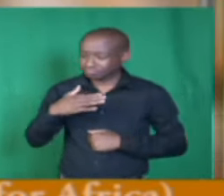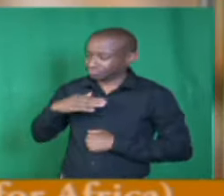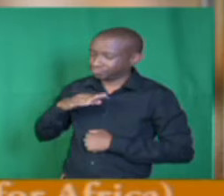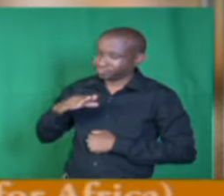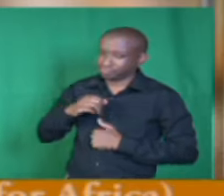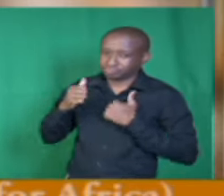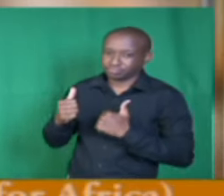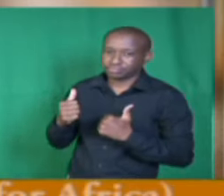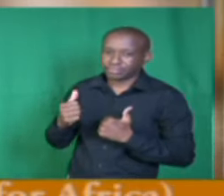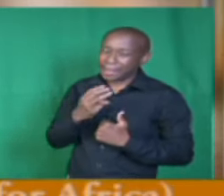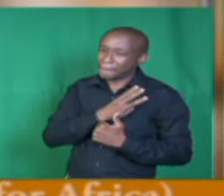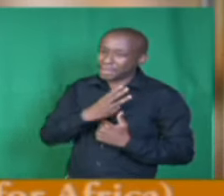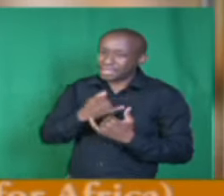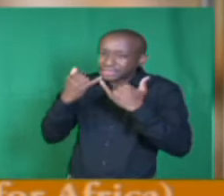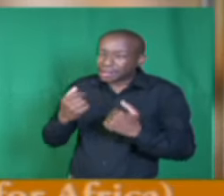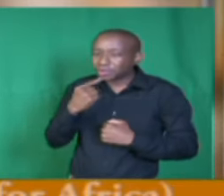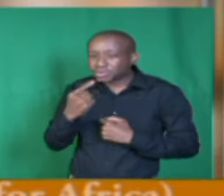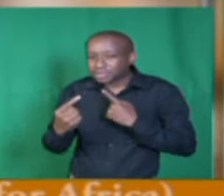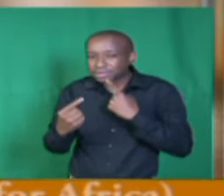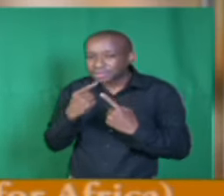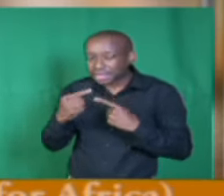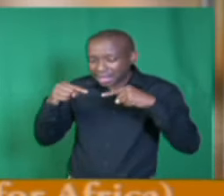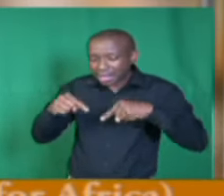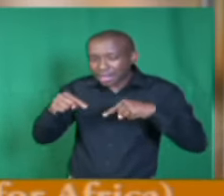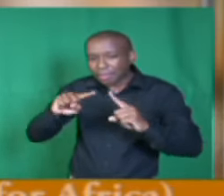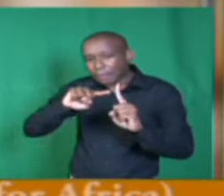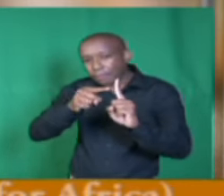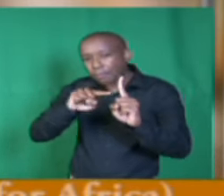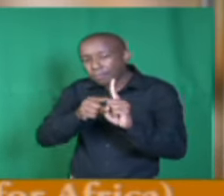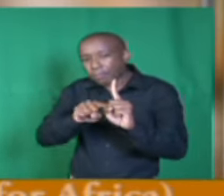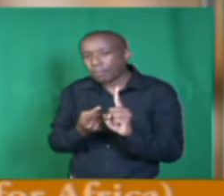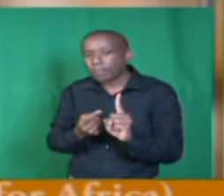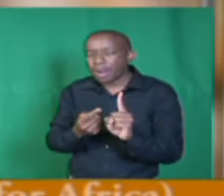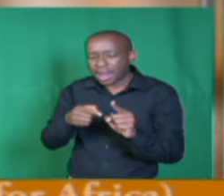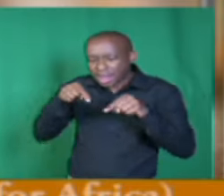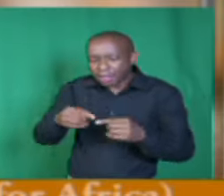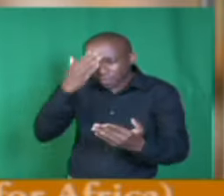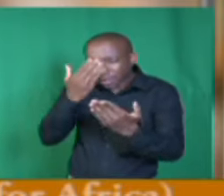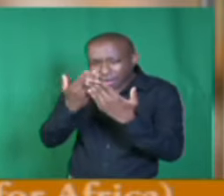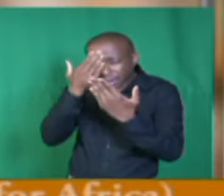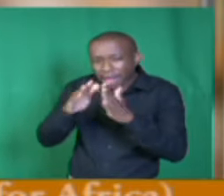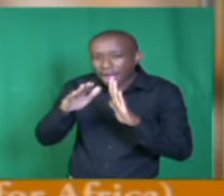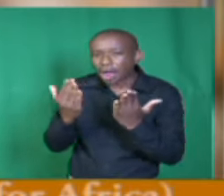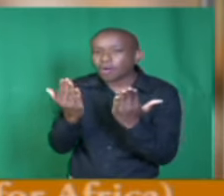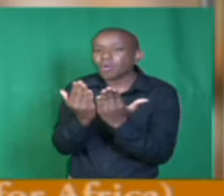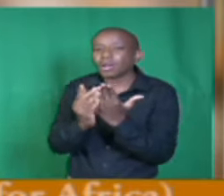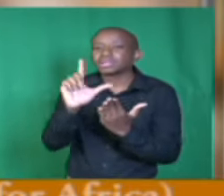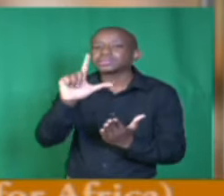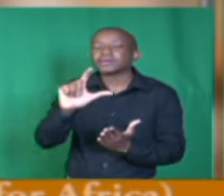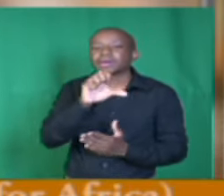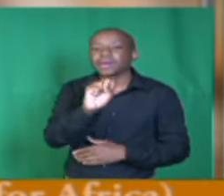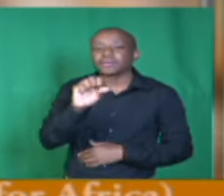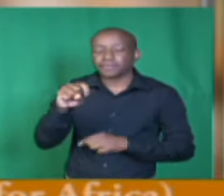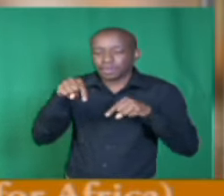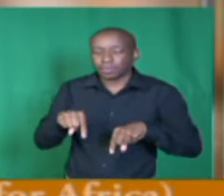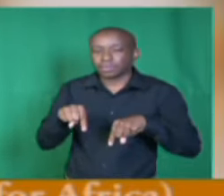right. Please kindly tell us about today's objectives, or let me say, what would you like the learner to have learned by the end of